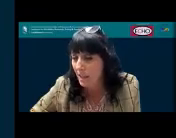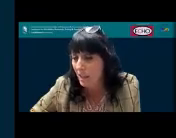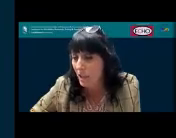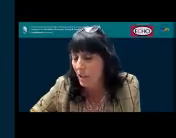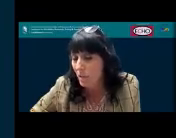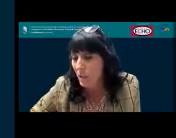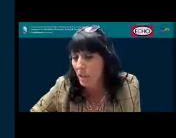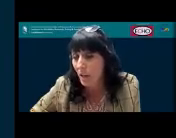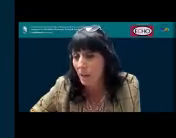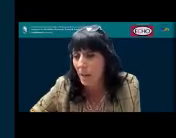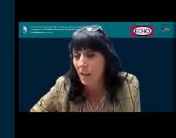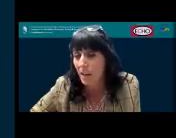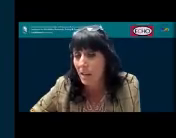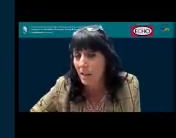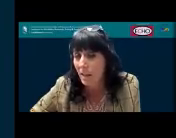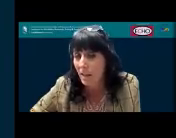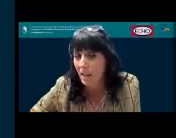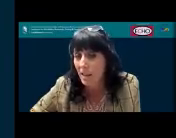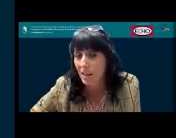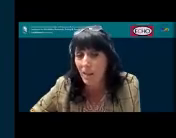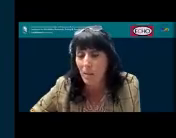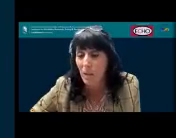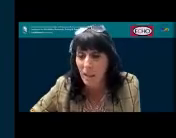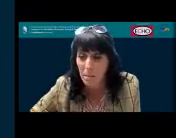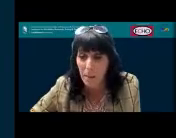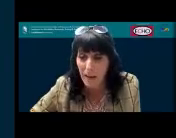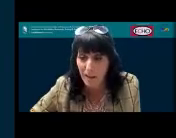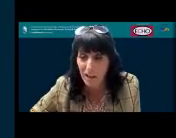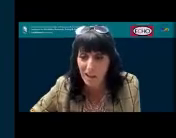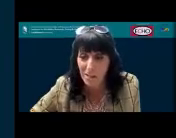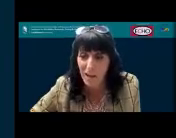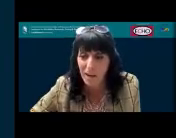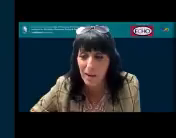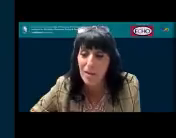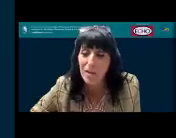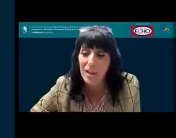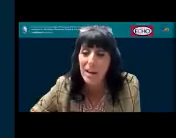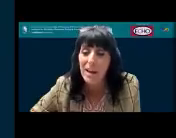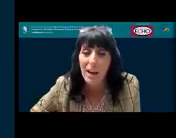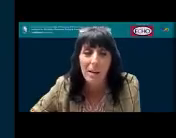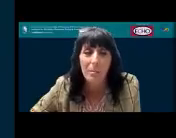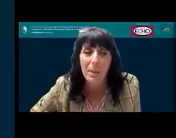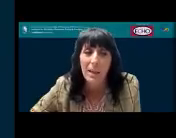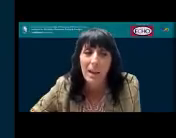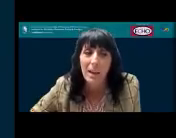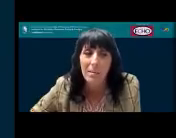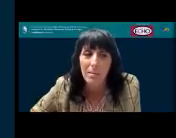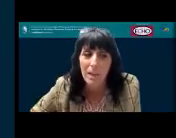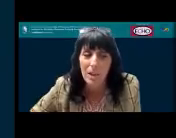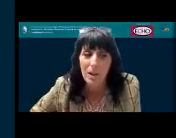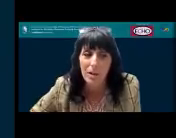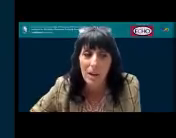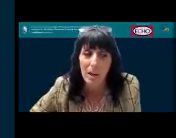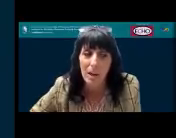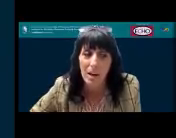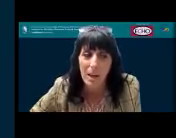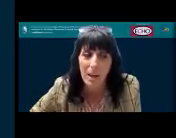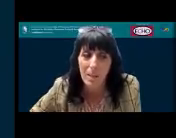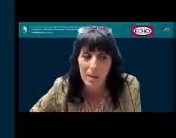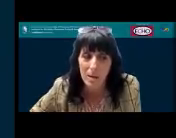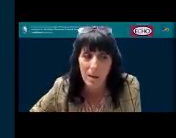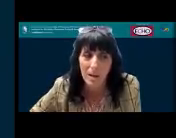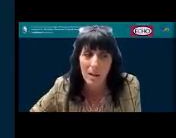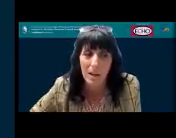of the discussions we talk about are sensitive and we get passionate about those. But again, make sure that we